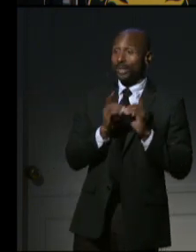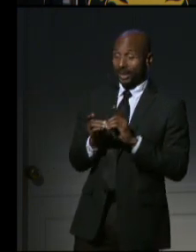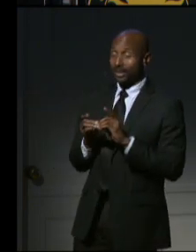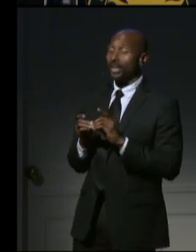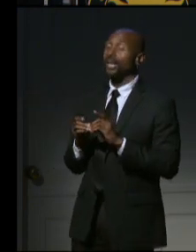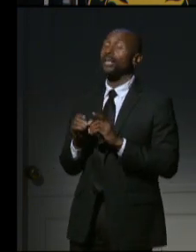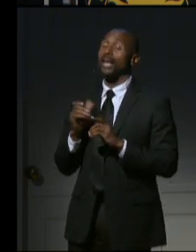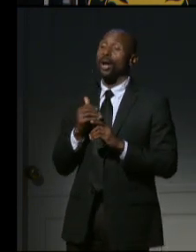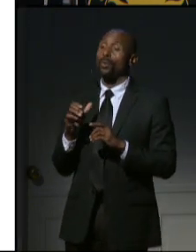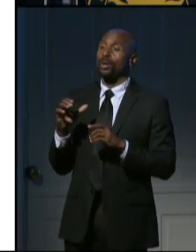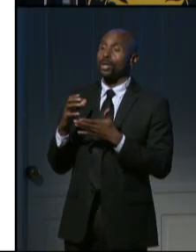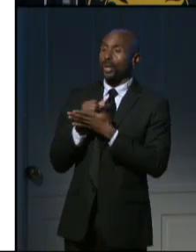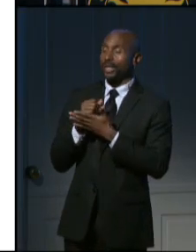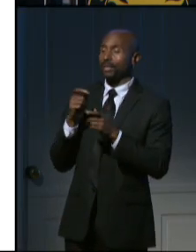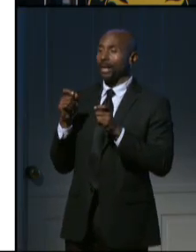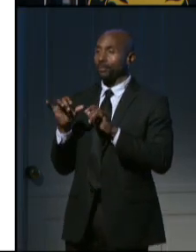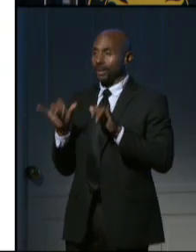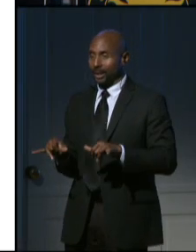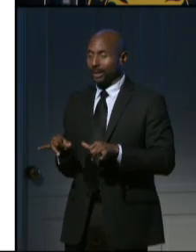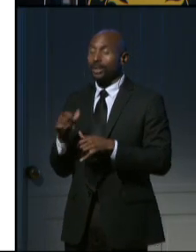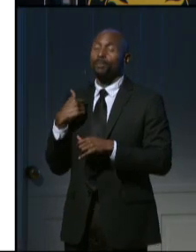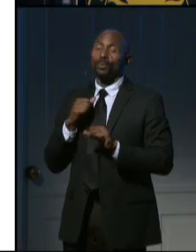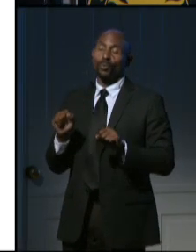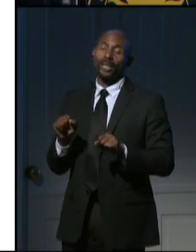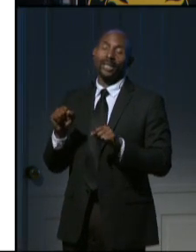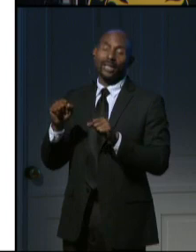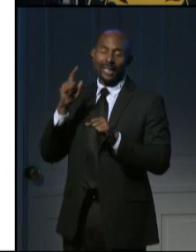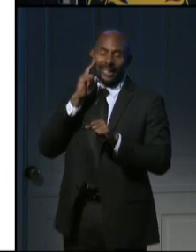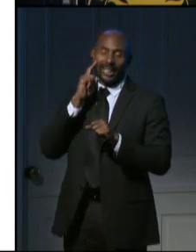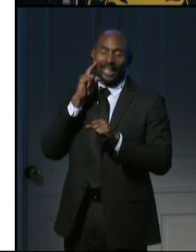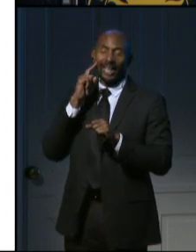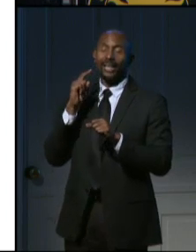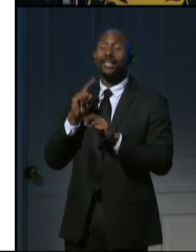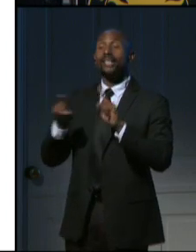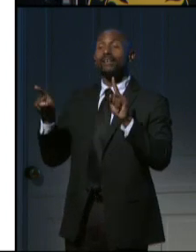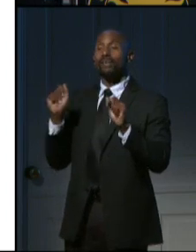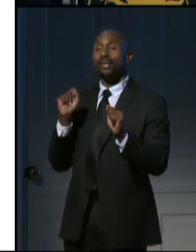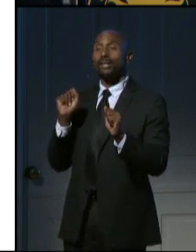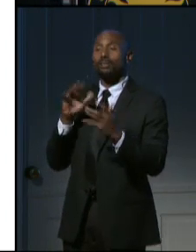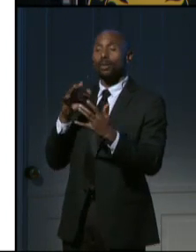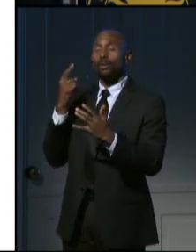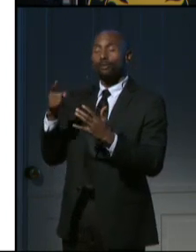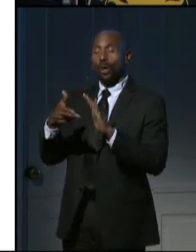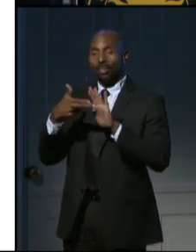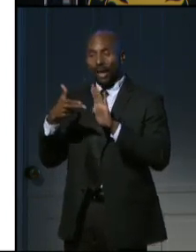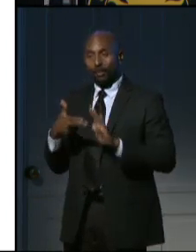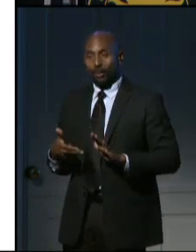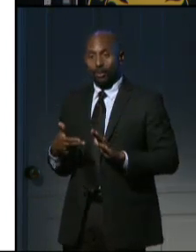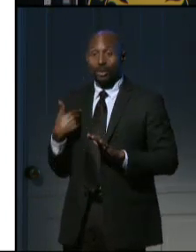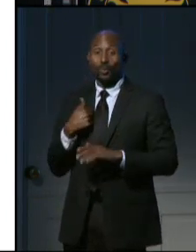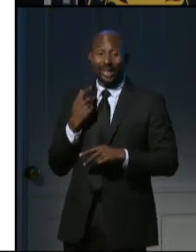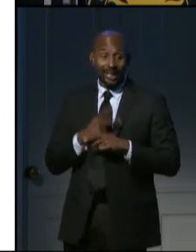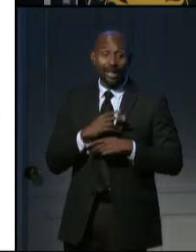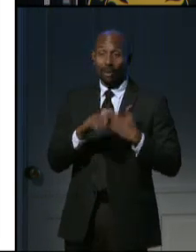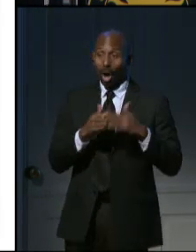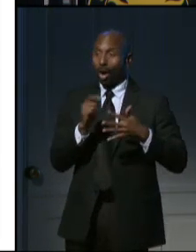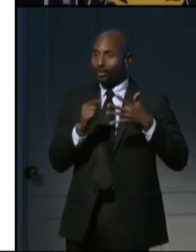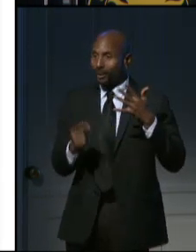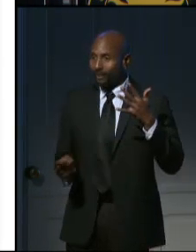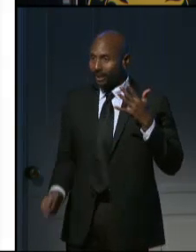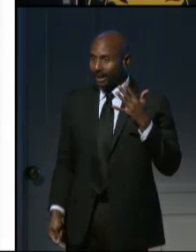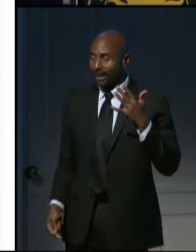collection management system, we are able to think about labels in a new way because we actually keep all this. We're